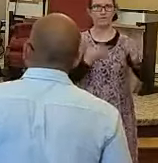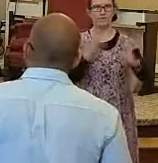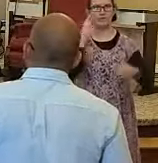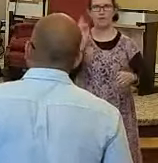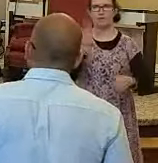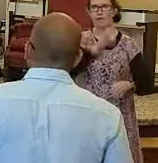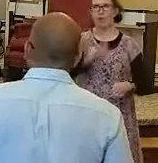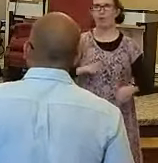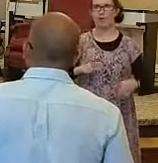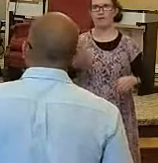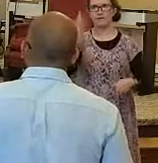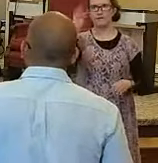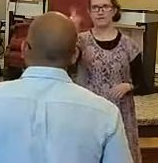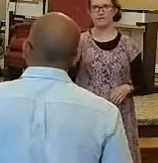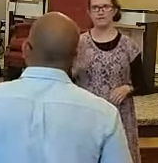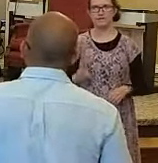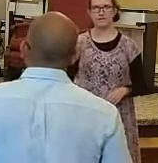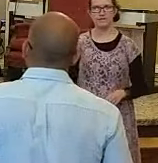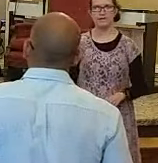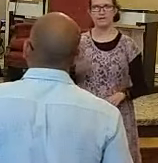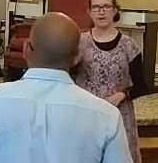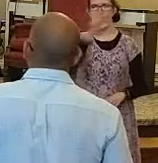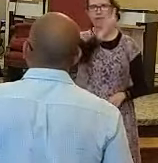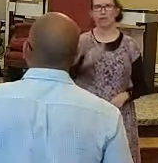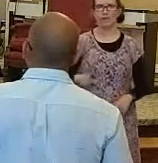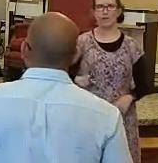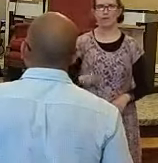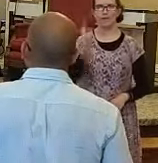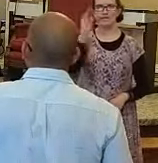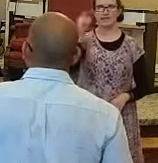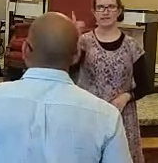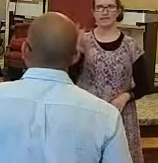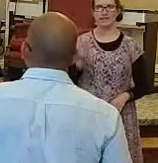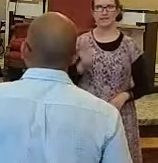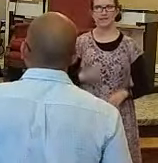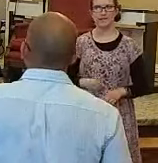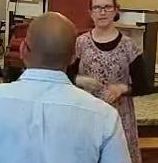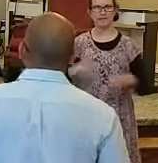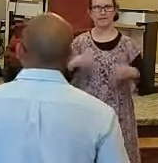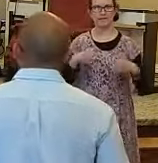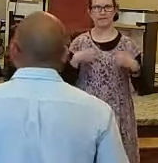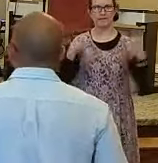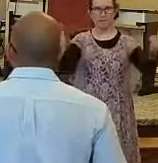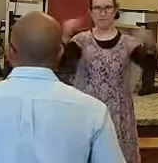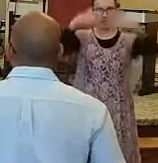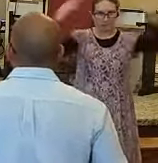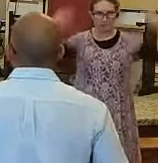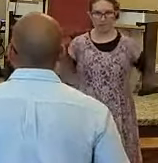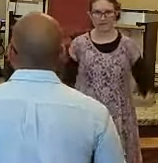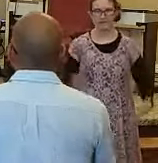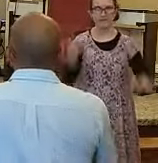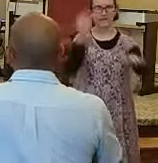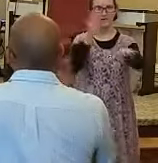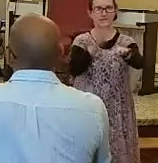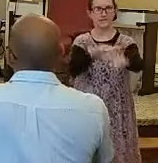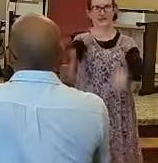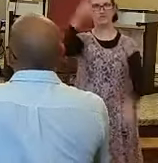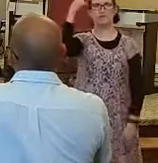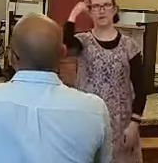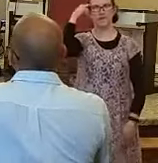what the Lord has done. Look what the Lord has done. Amen. He healed my body.